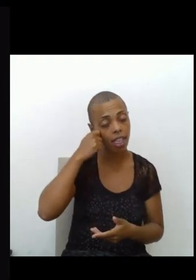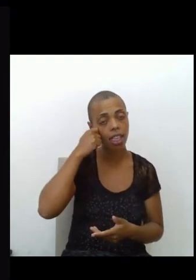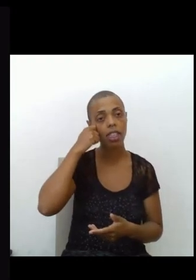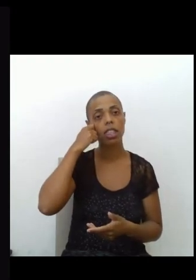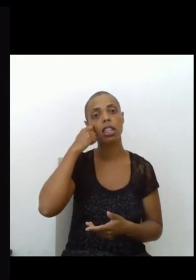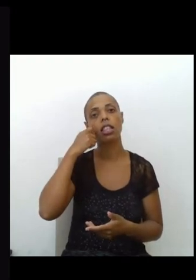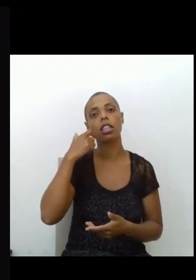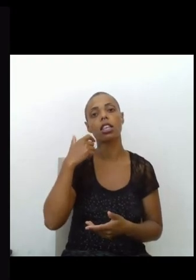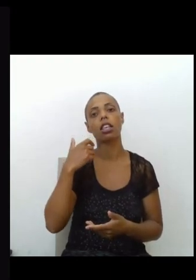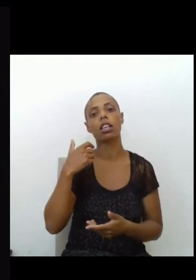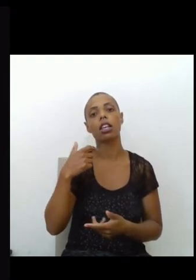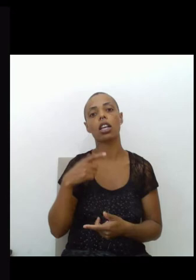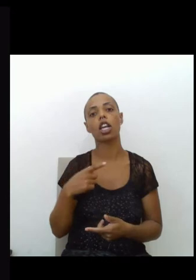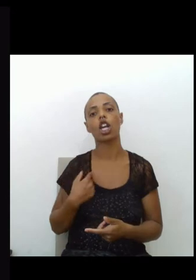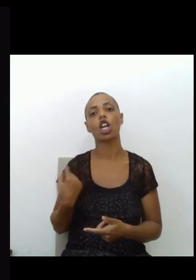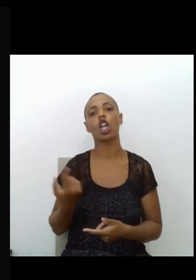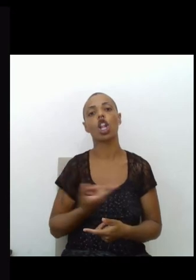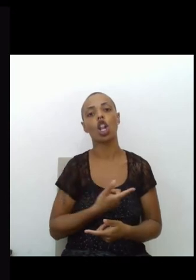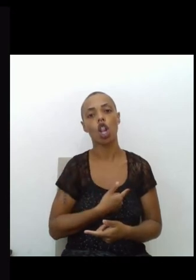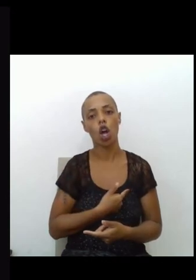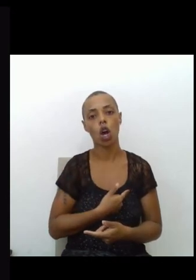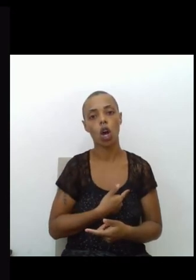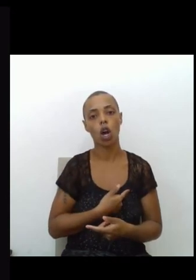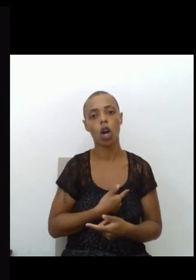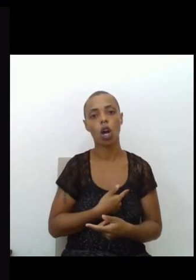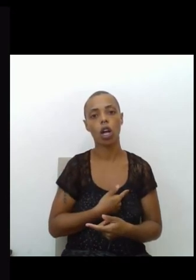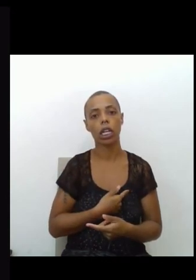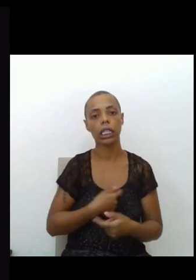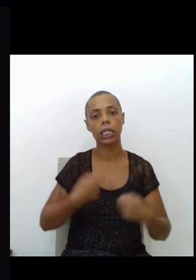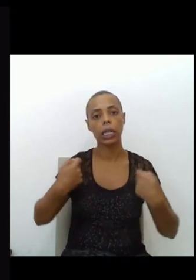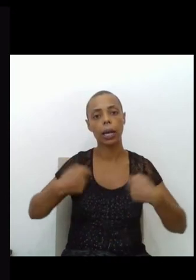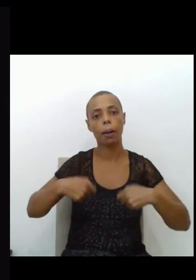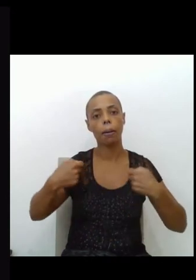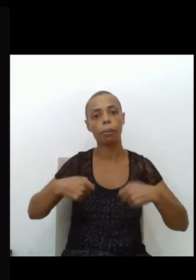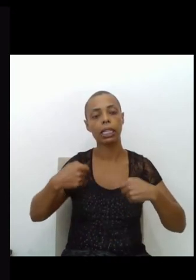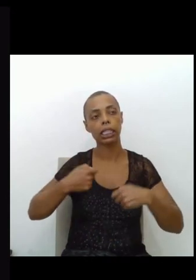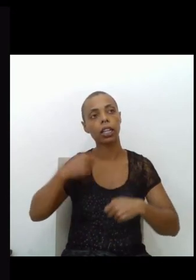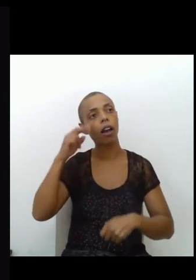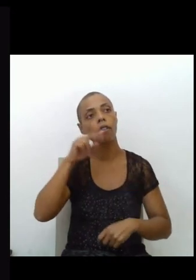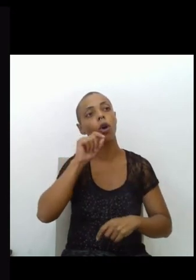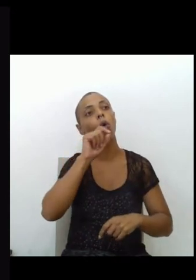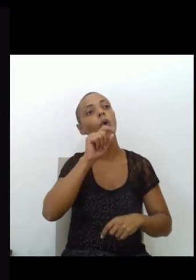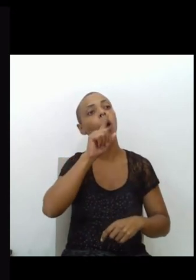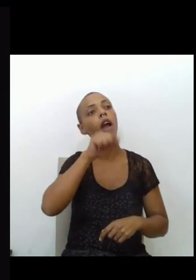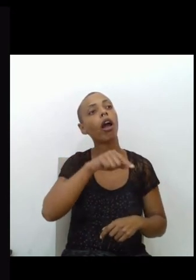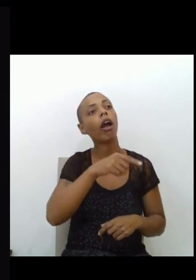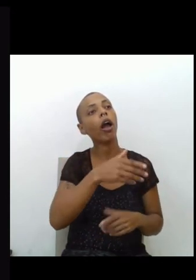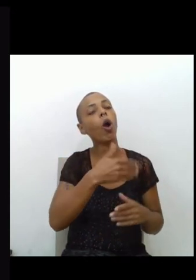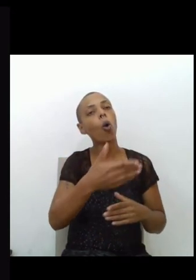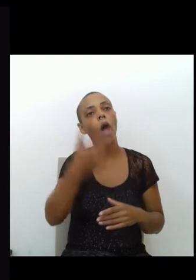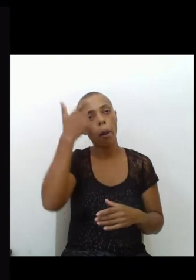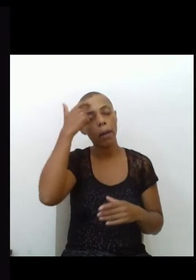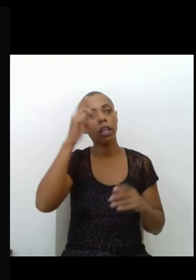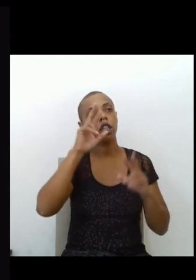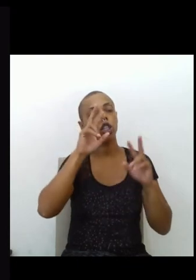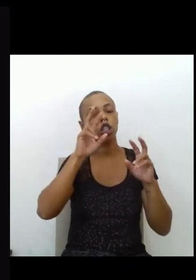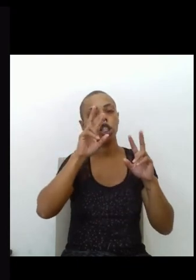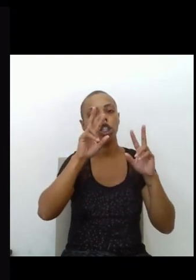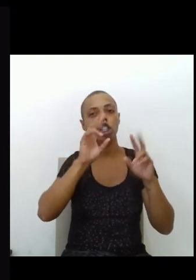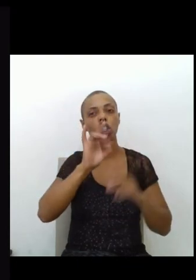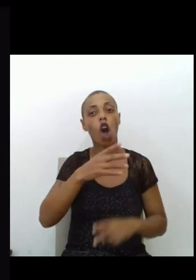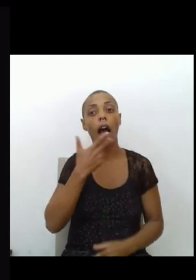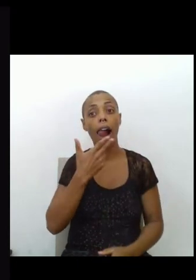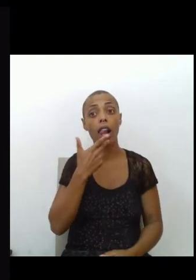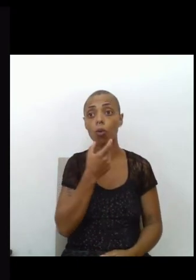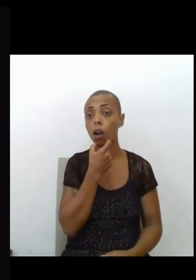when when when you think Beyond not only the link the English language but when we when when you think Beyond Notions